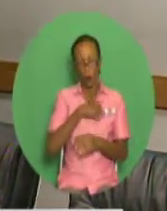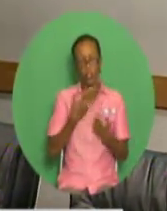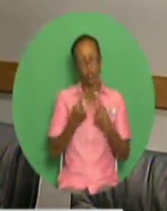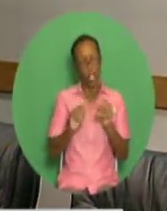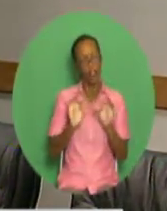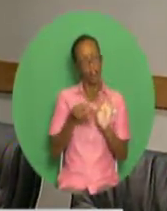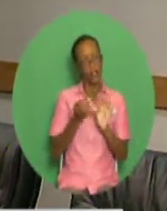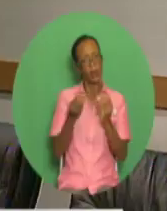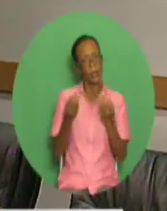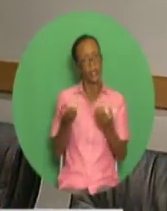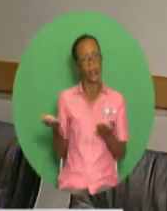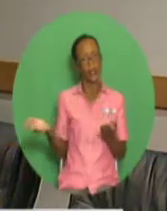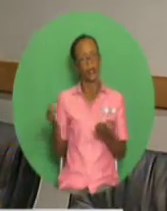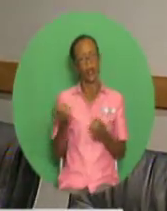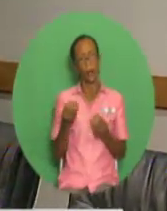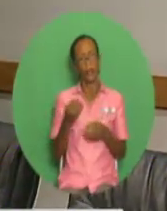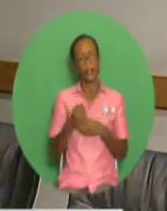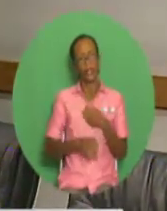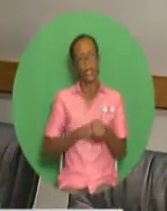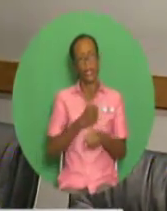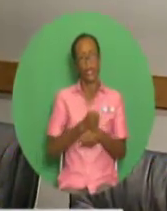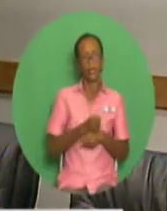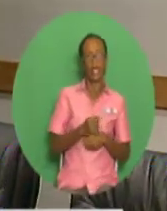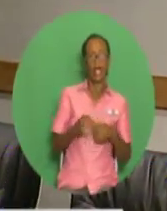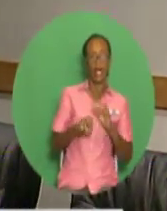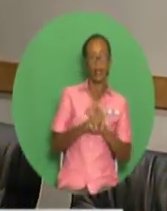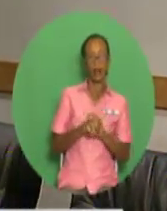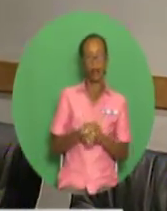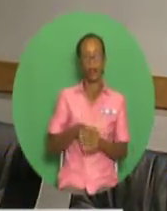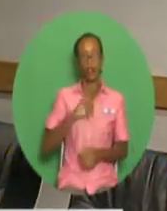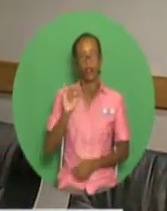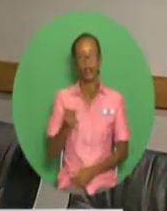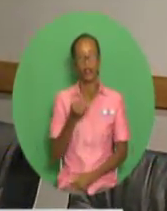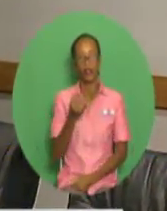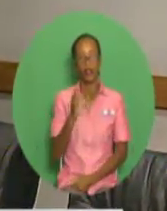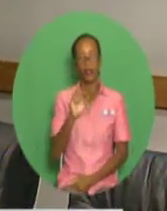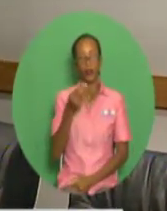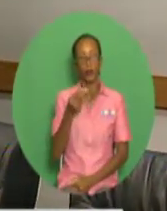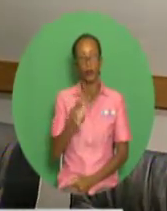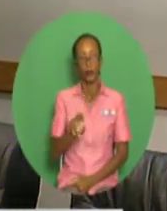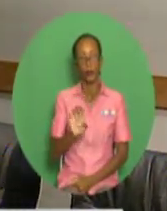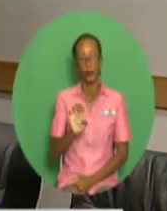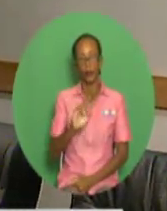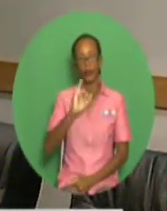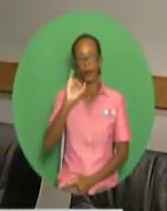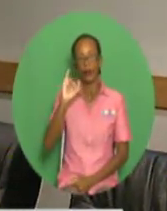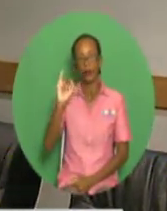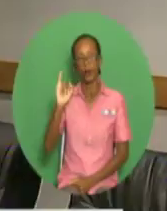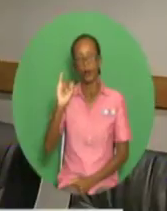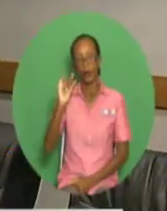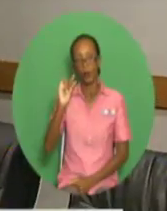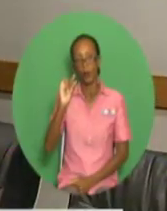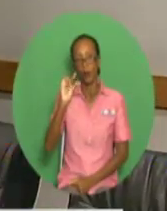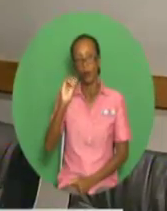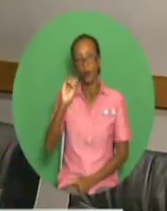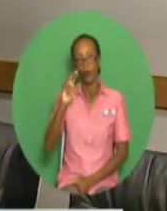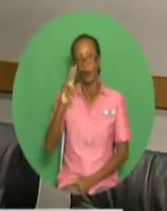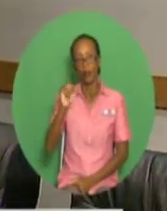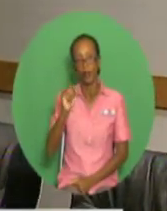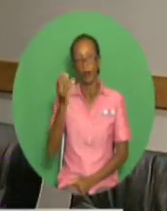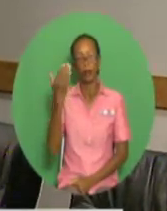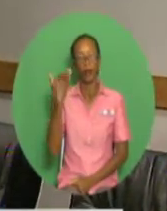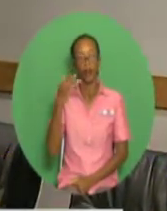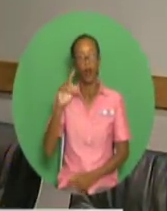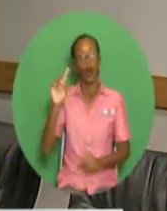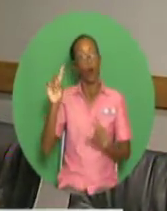occurred over the years. Case in point, Jehu Gordon, who also won the juniors and the IAF. I was promised